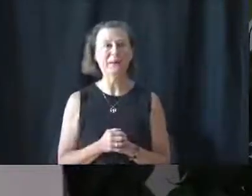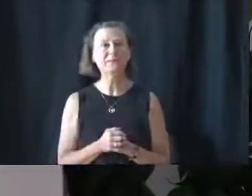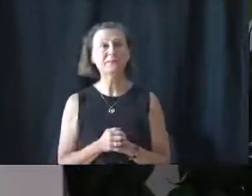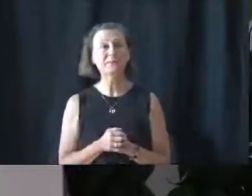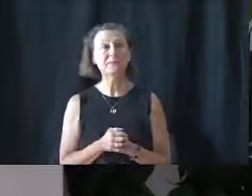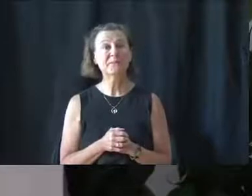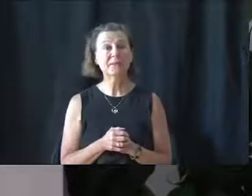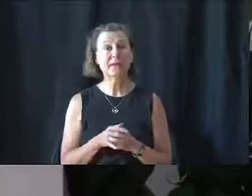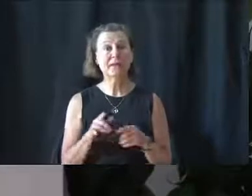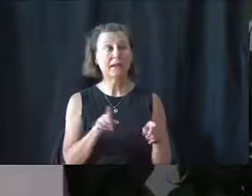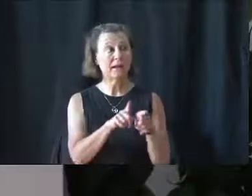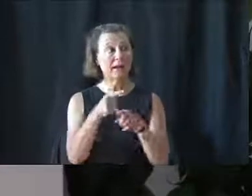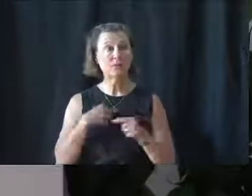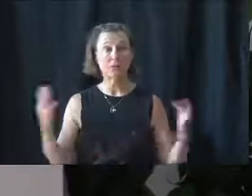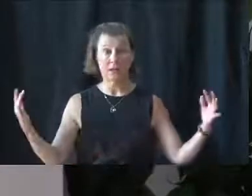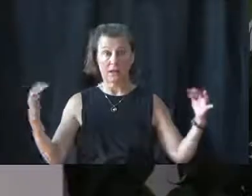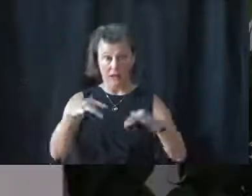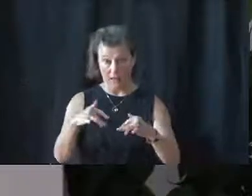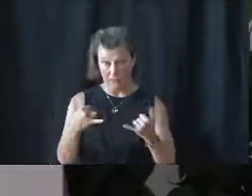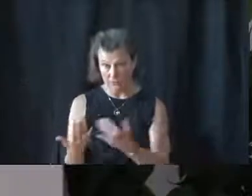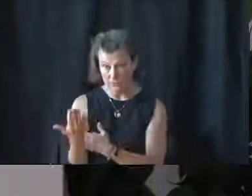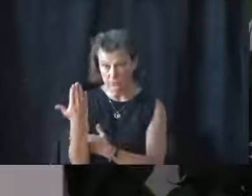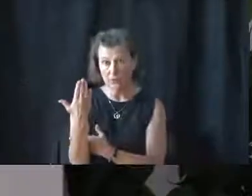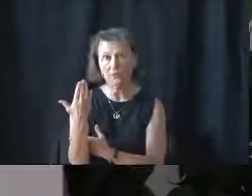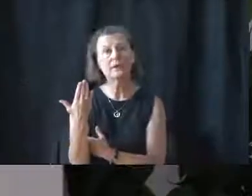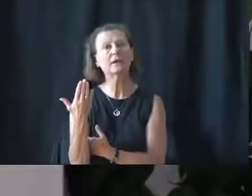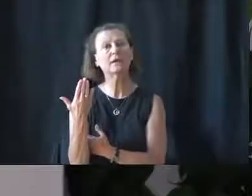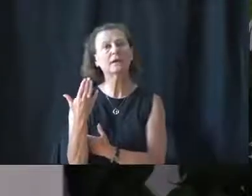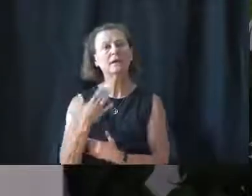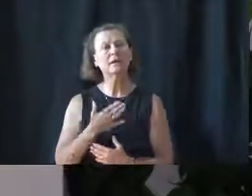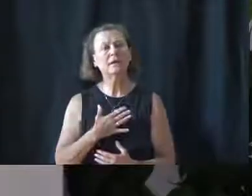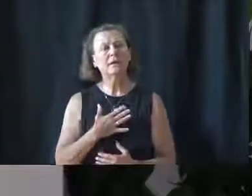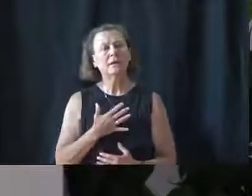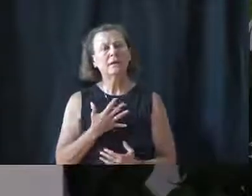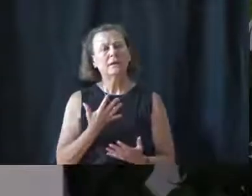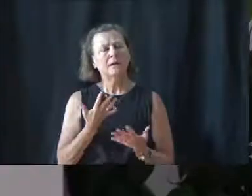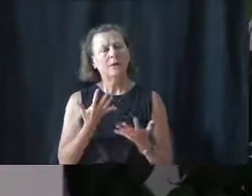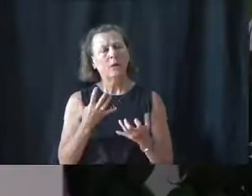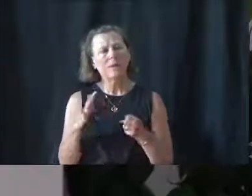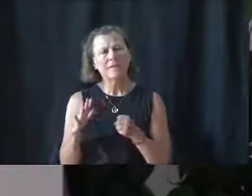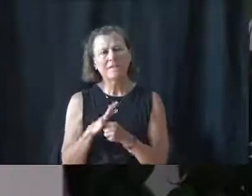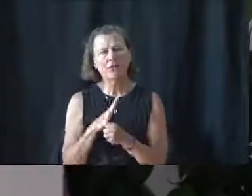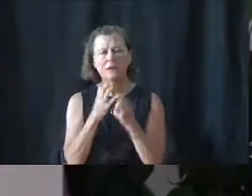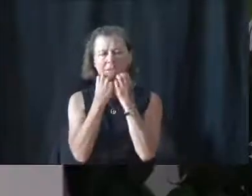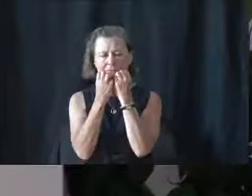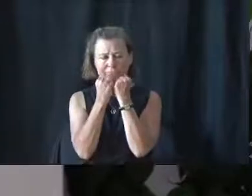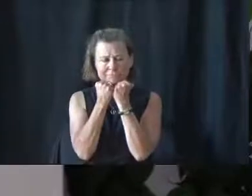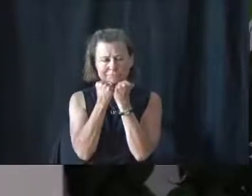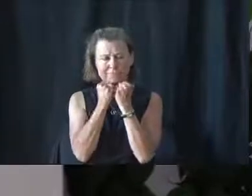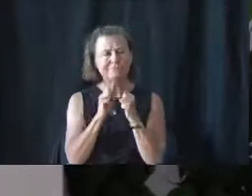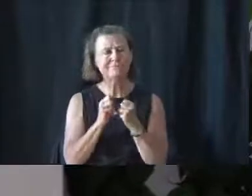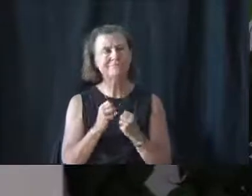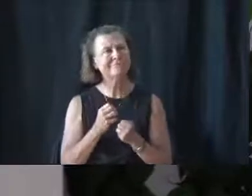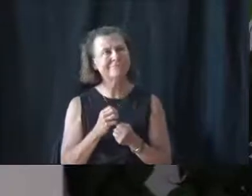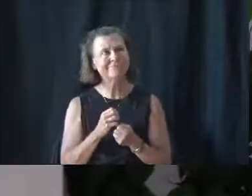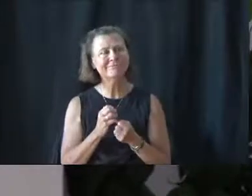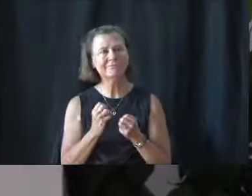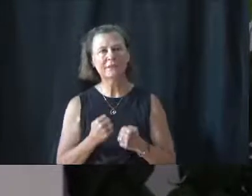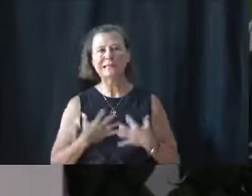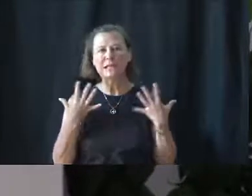As we gather together this morning, let us fully embrace the sacred space created